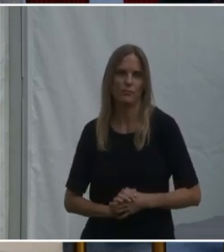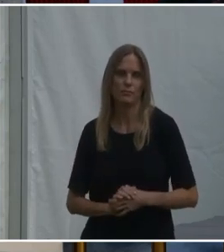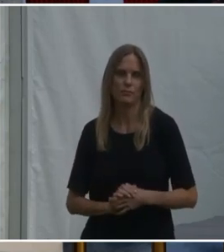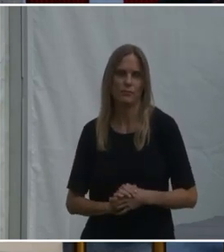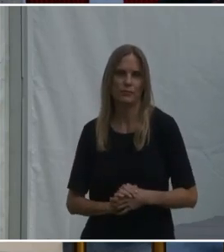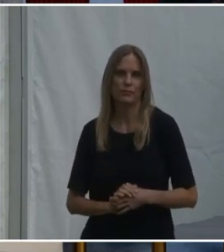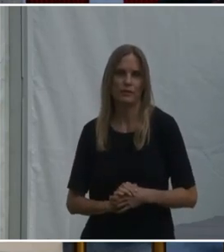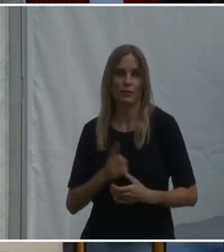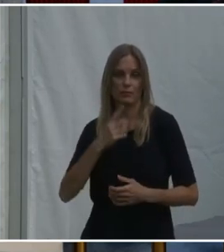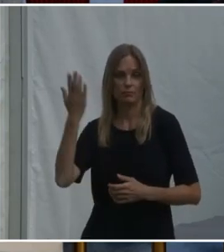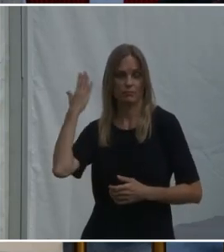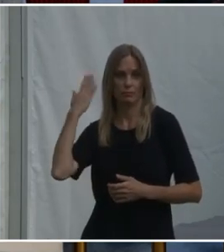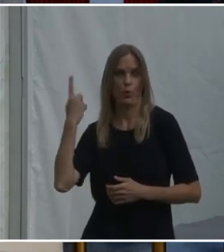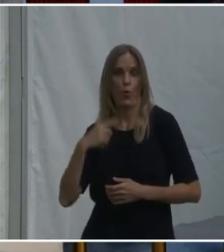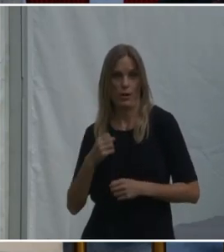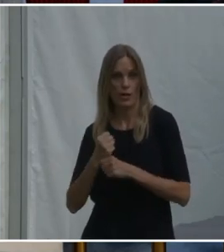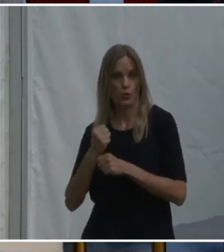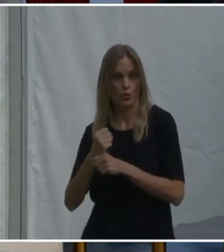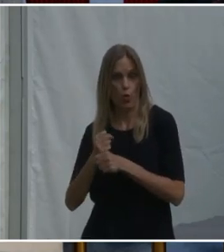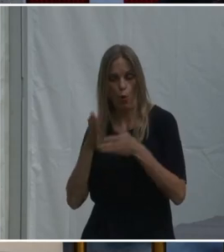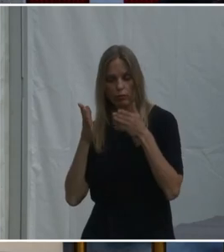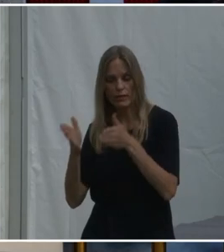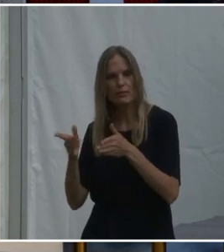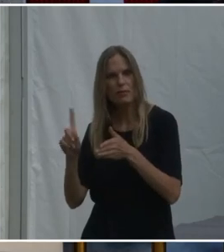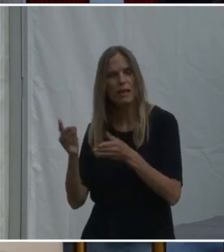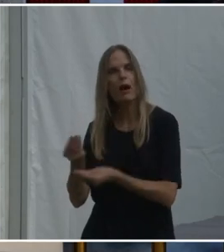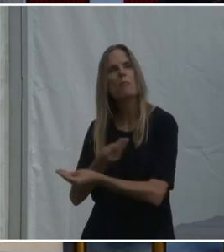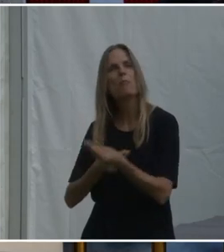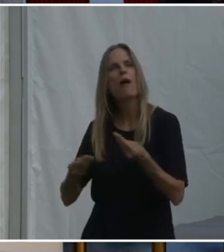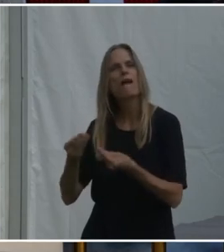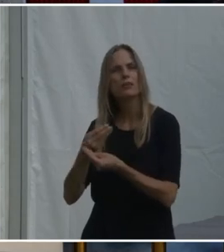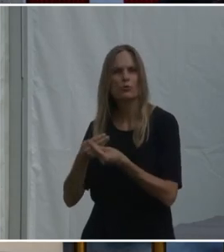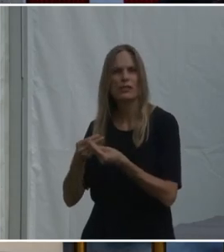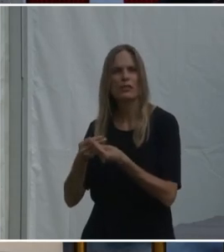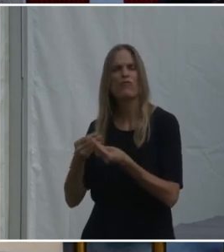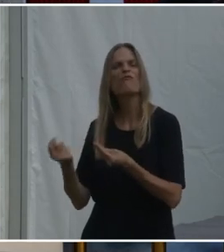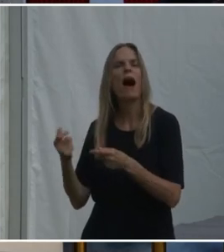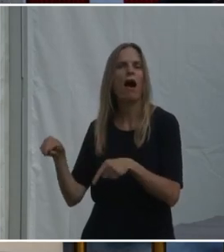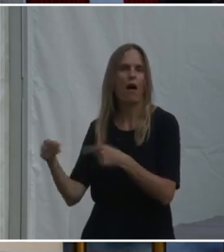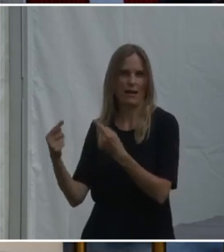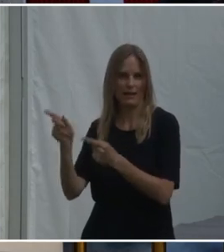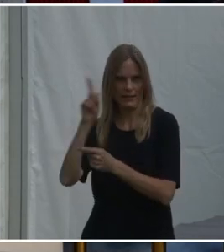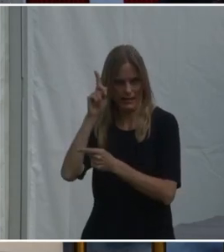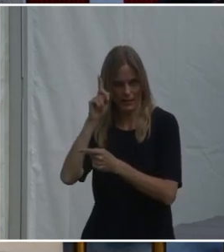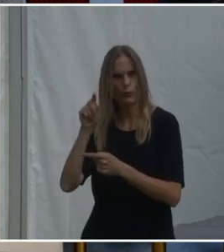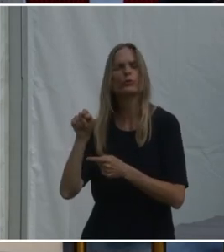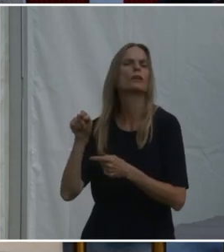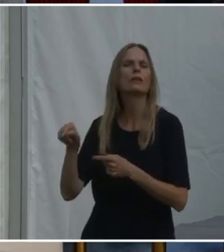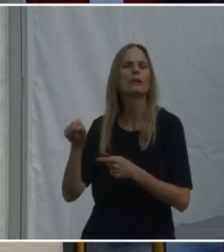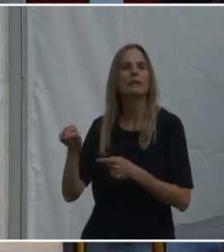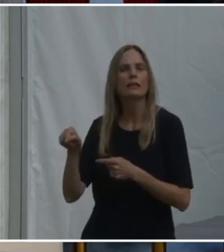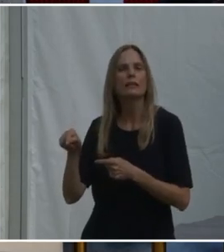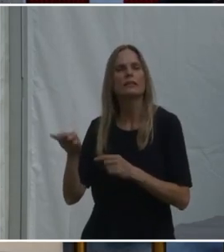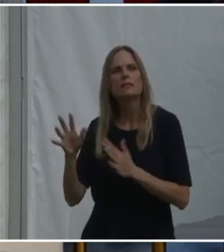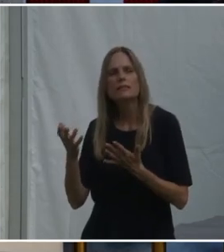in the past, I worked primarily with economically developed countries, and there, let's be honest, majority of migration policies is about